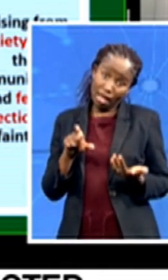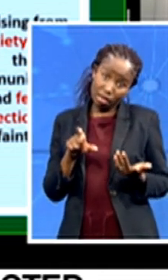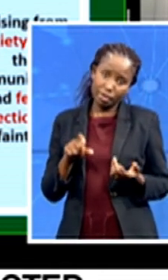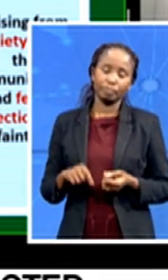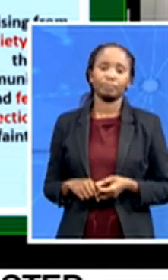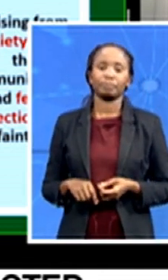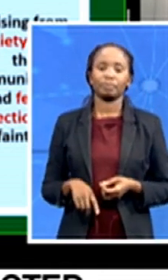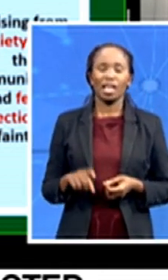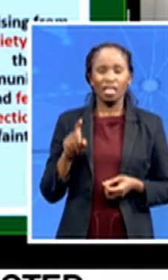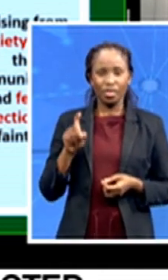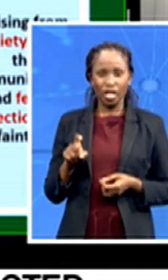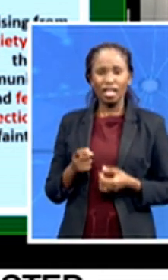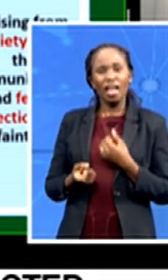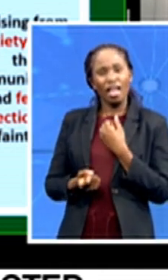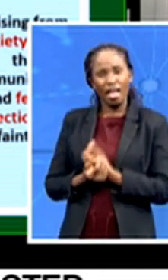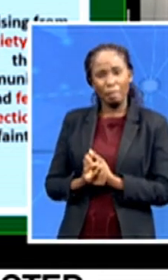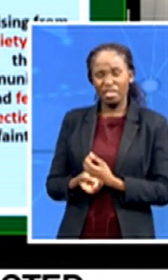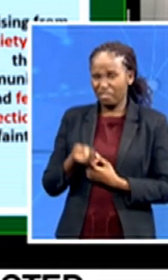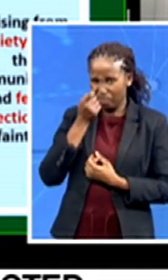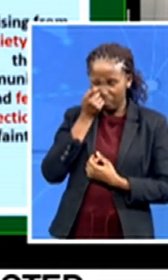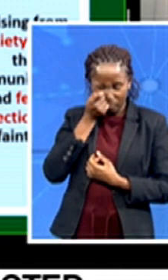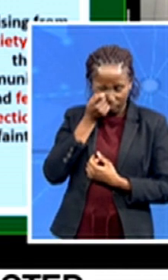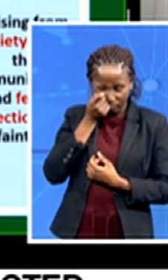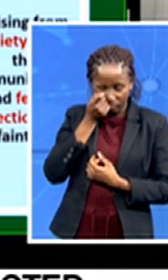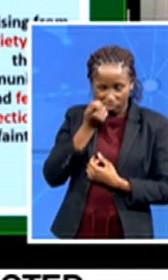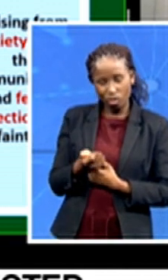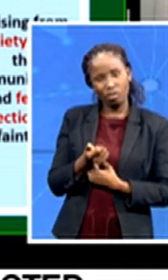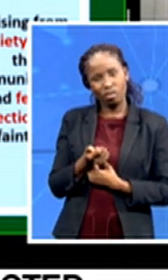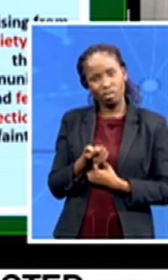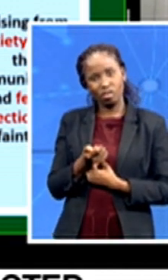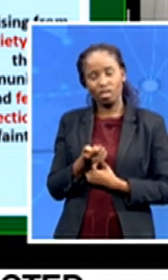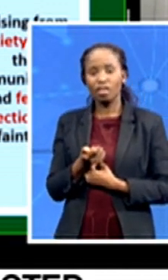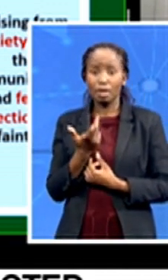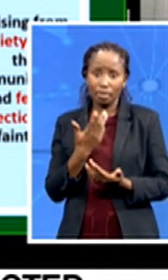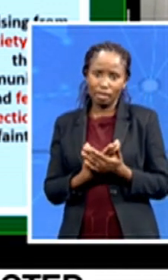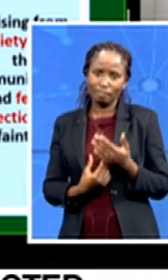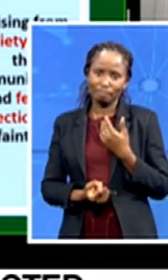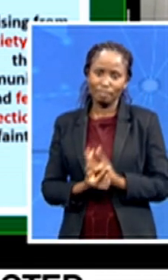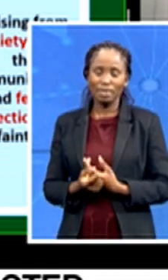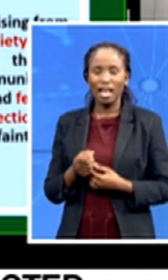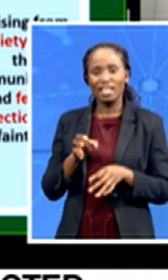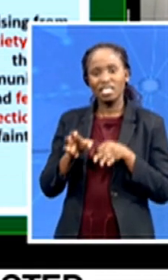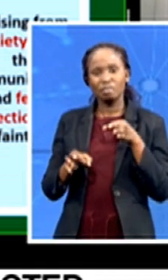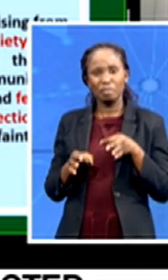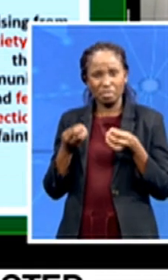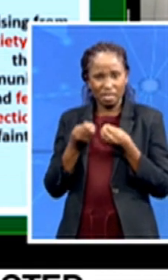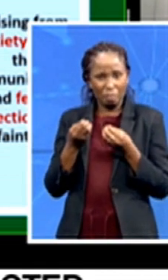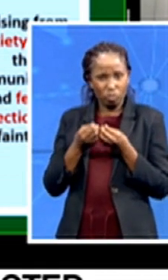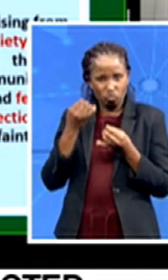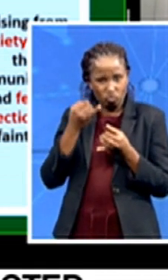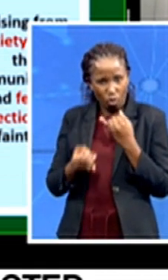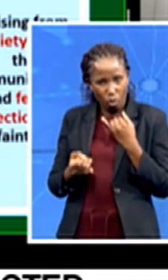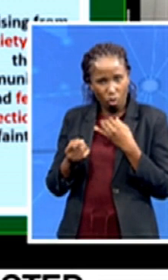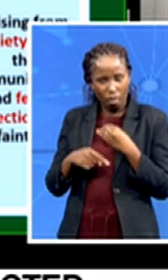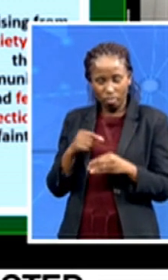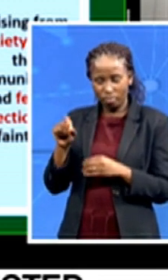So if, like I explained, there's something wrong with the quality of the product. Immunization error related. So